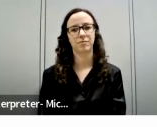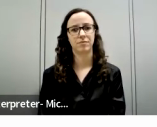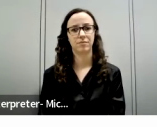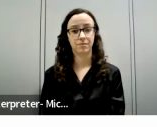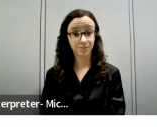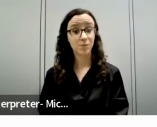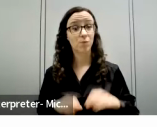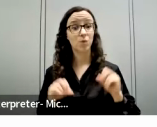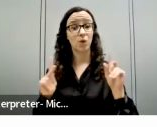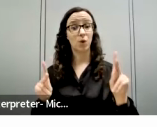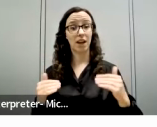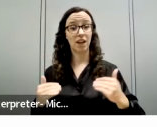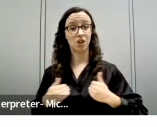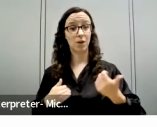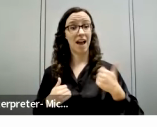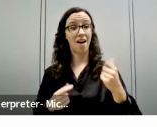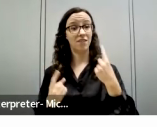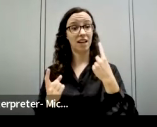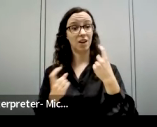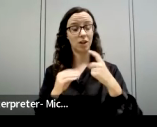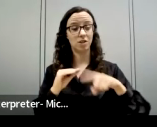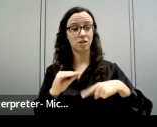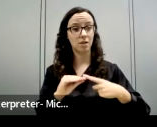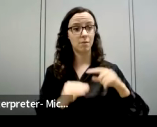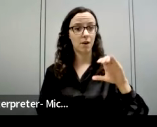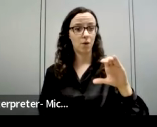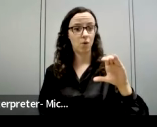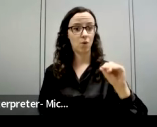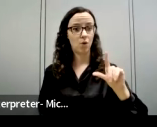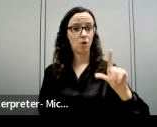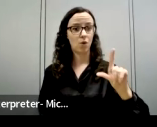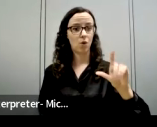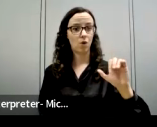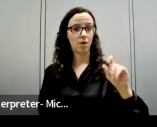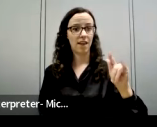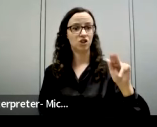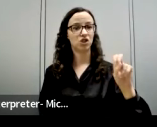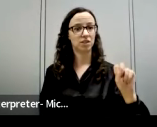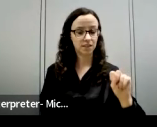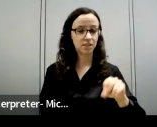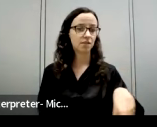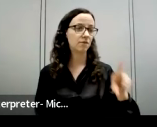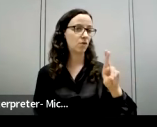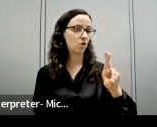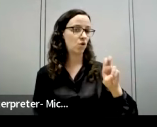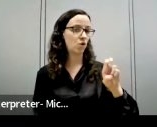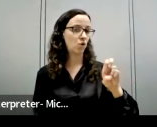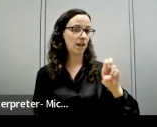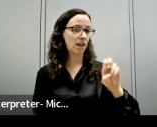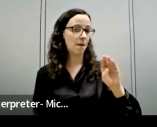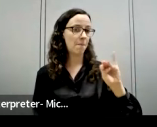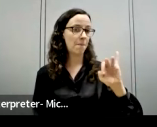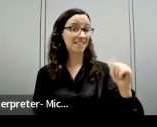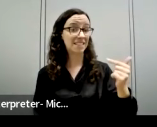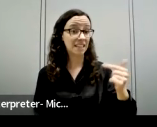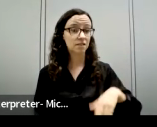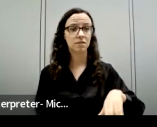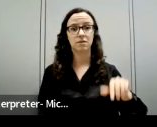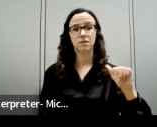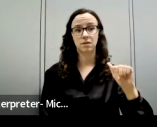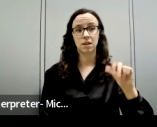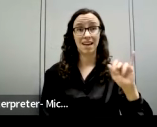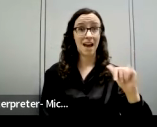All right, do we have any questions about collections, OER, or remixing, adapting, any of these things?